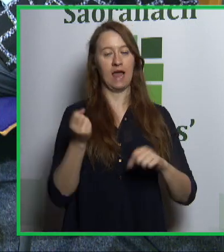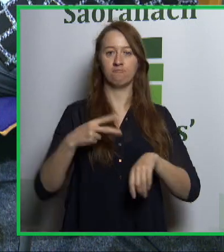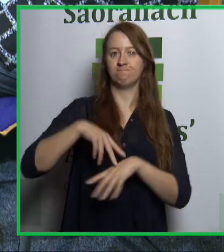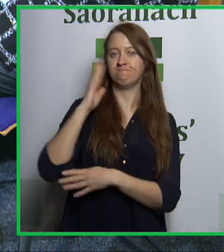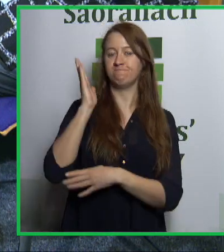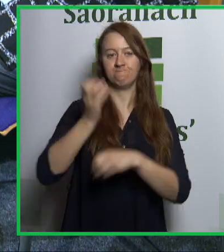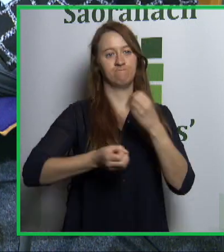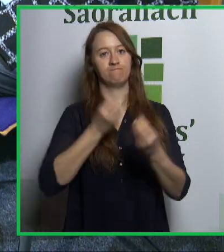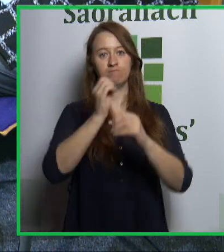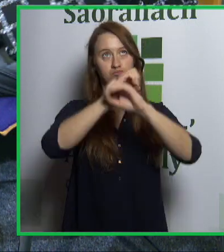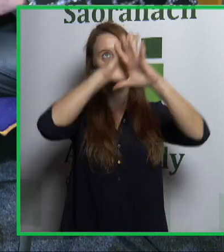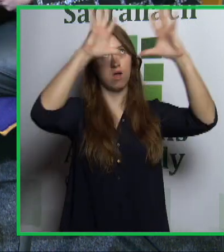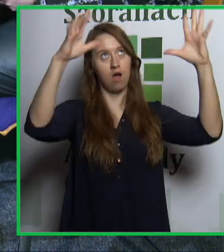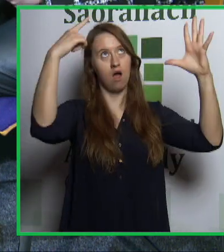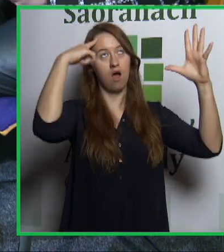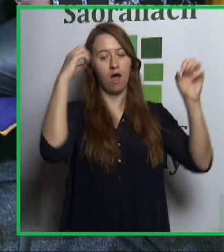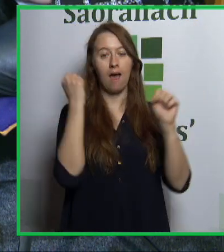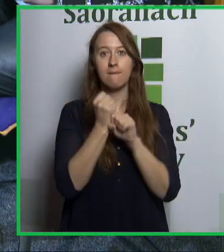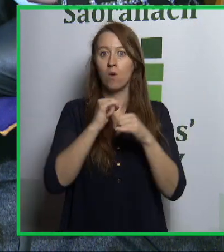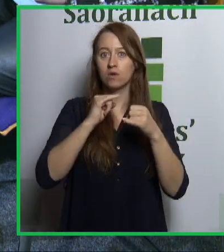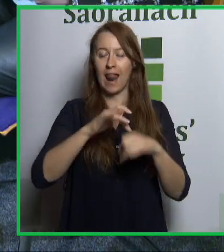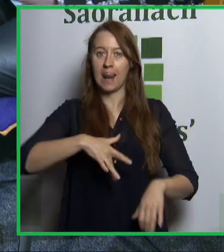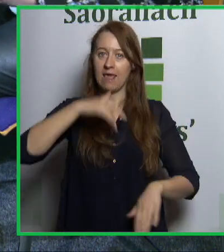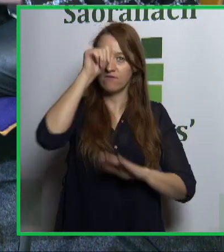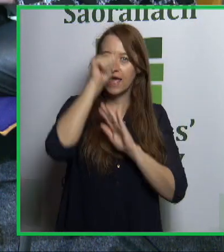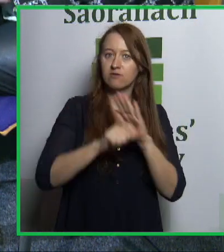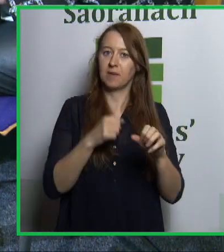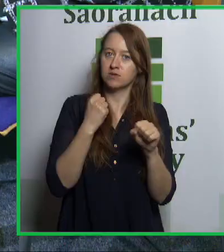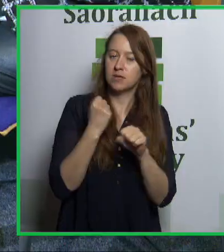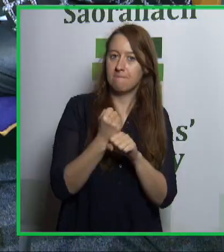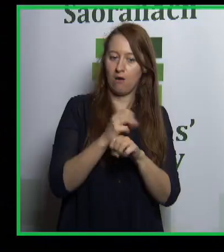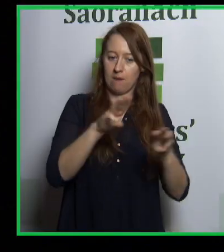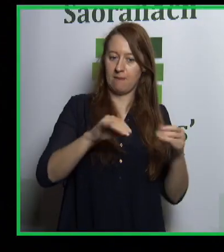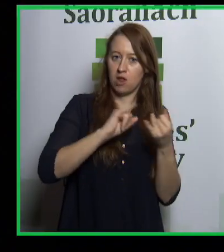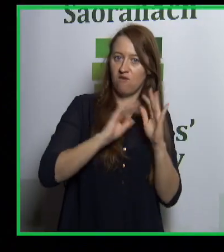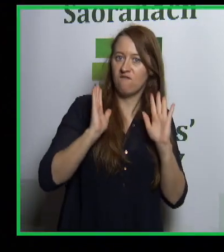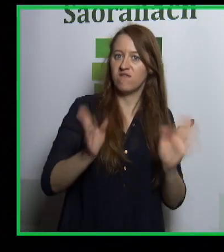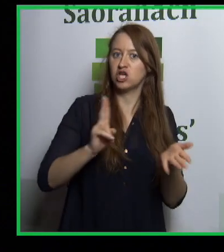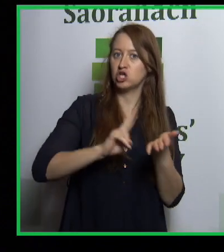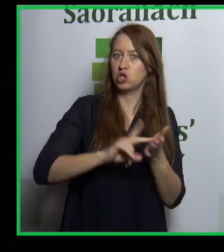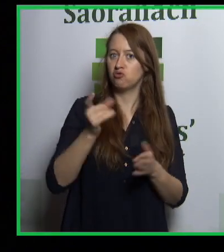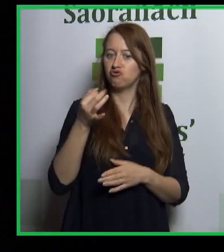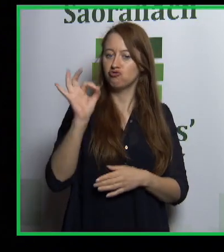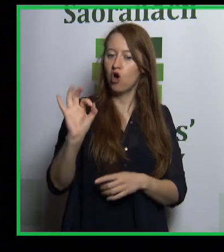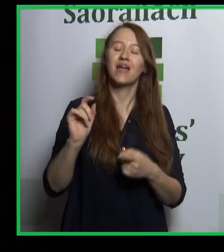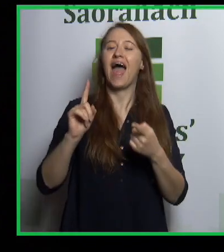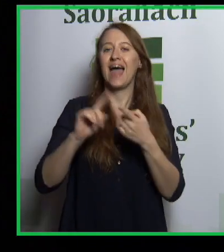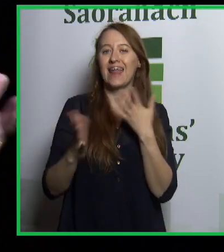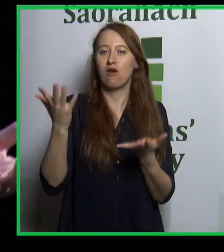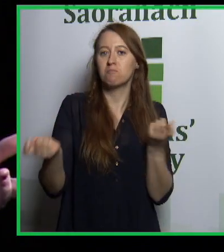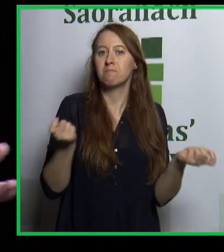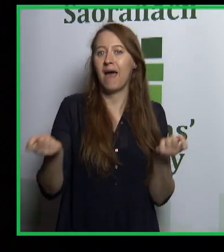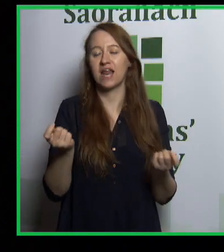scene in terms of the lived experience of people who use drugs and the harmful impacts of problematic or dependent drug use